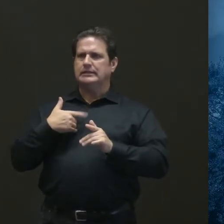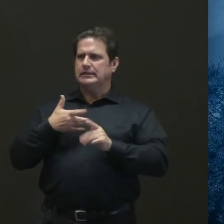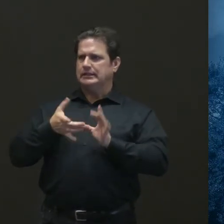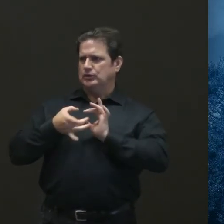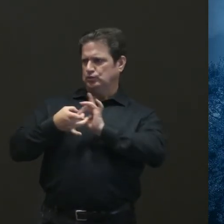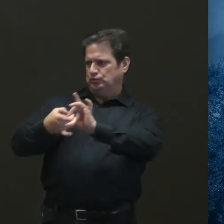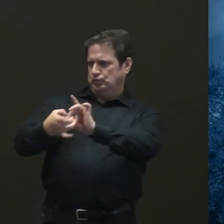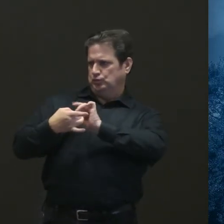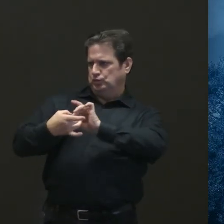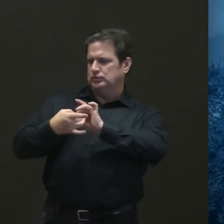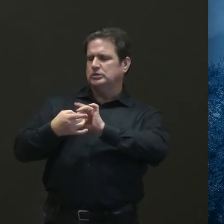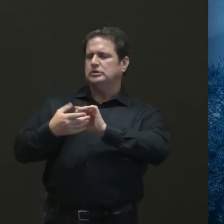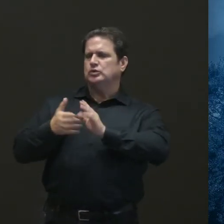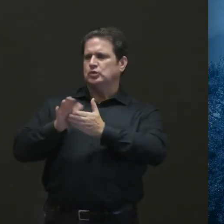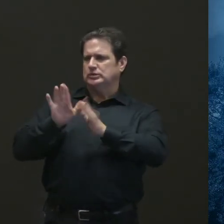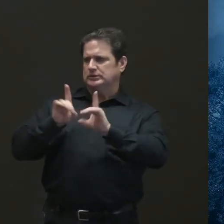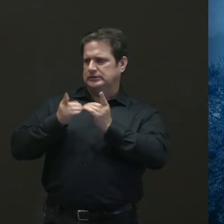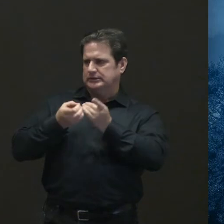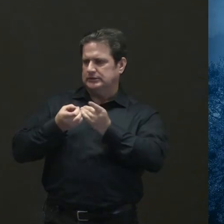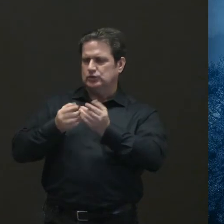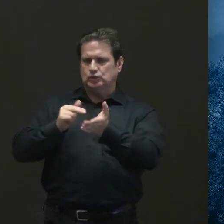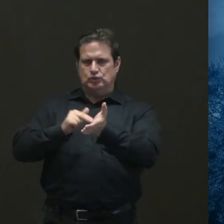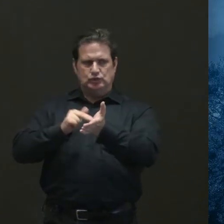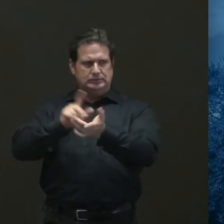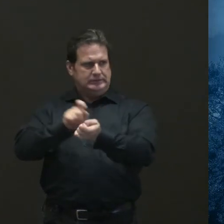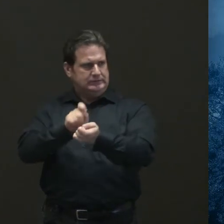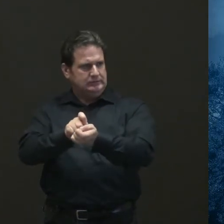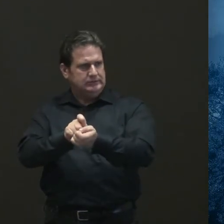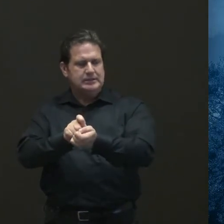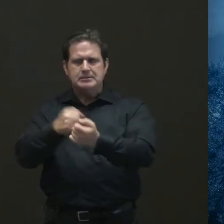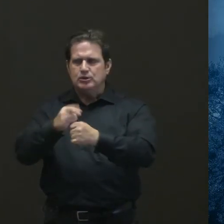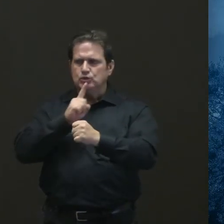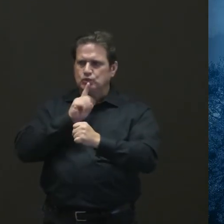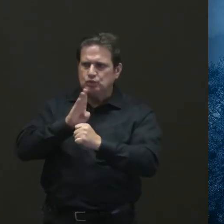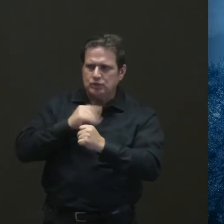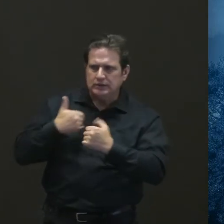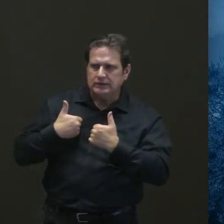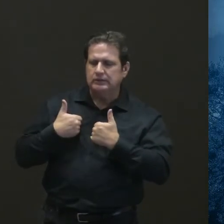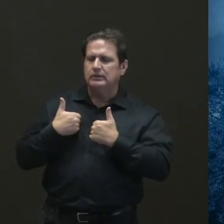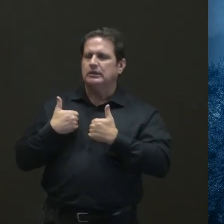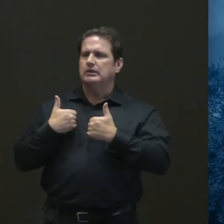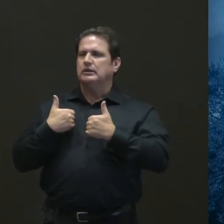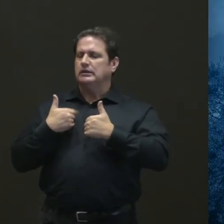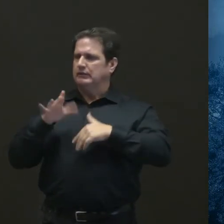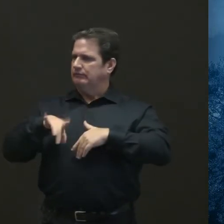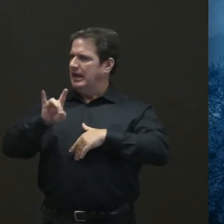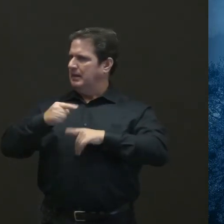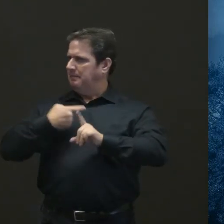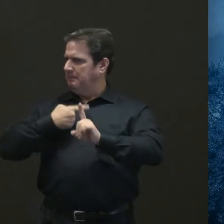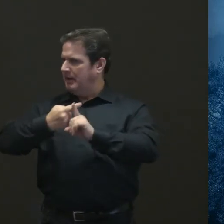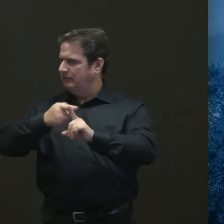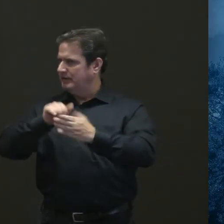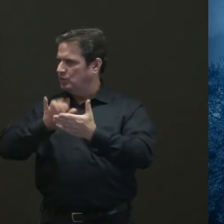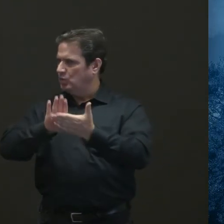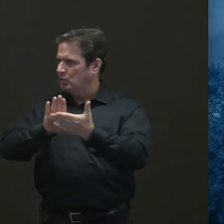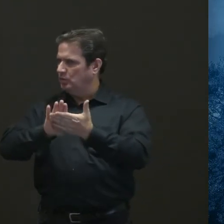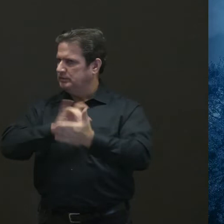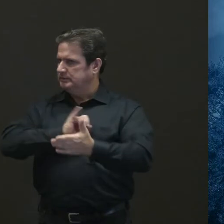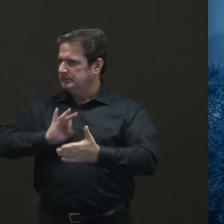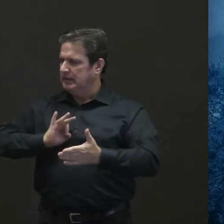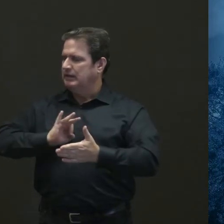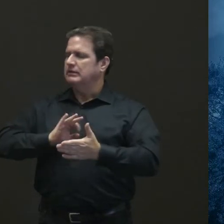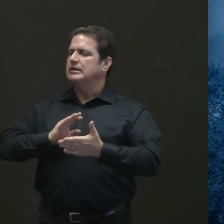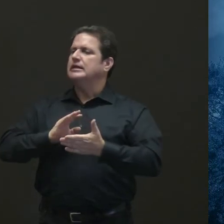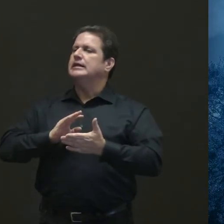with the school districts and the school nurses specifically to make sure that as we're finding out about positive cases in school,